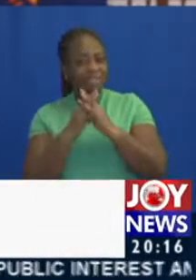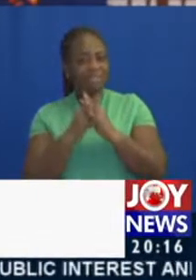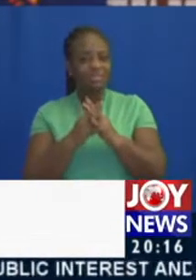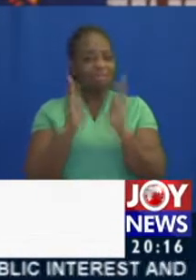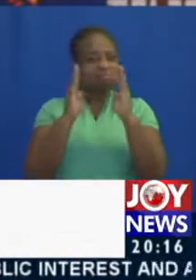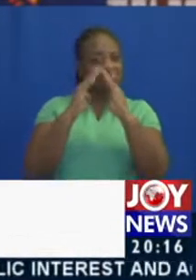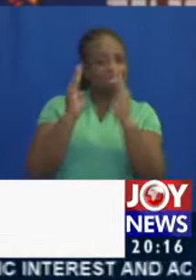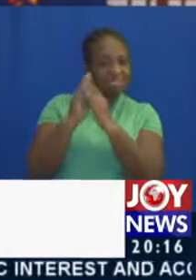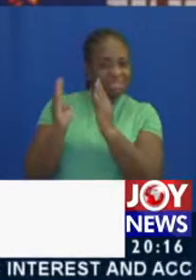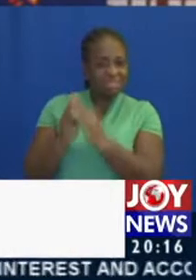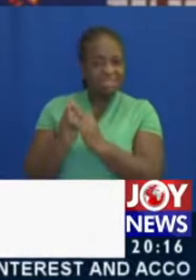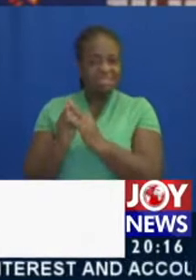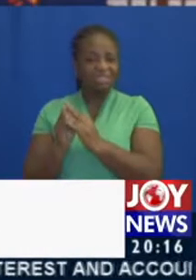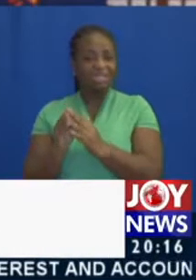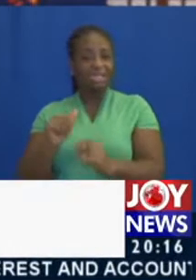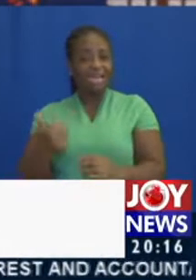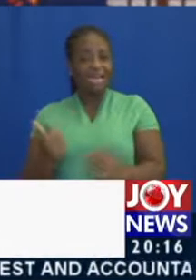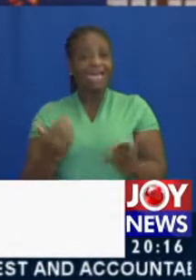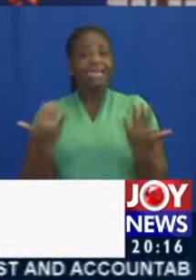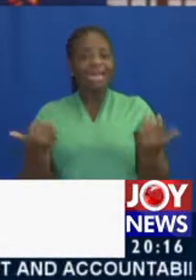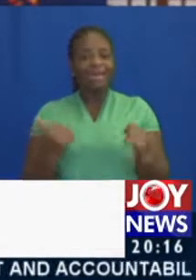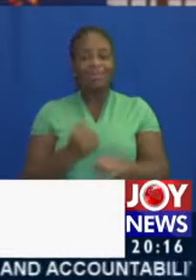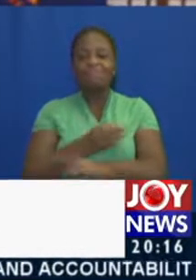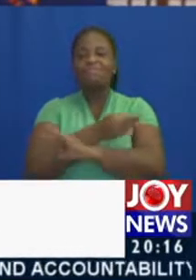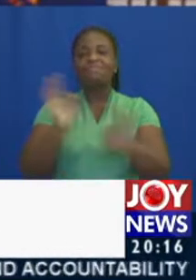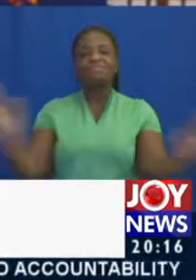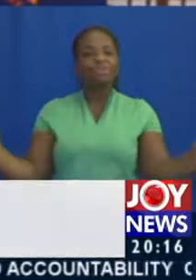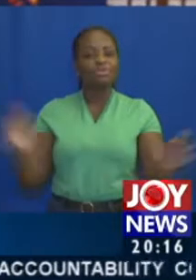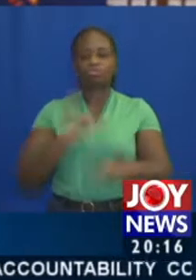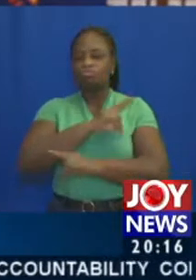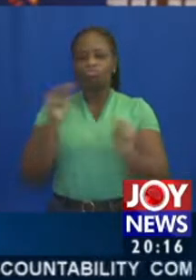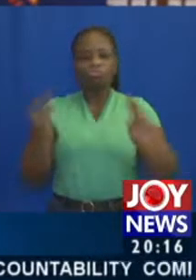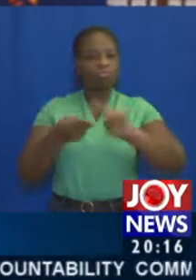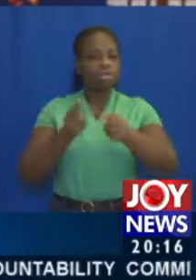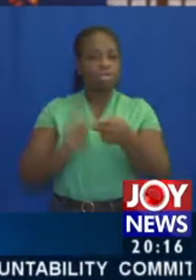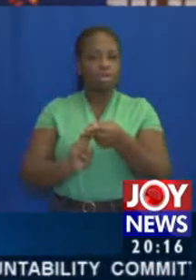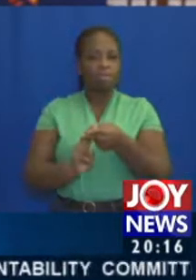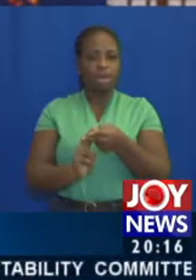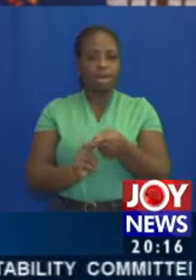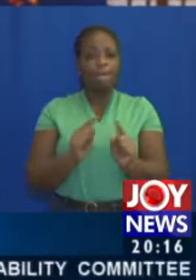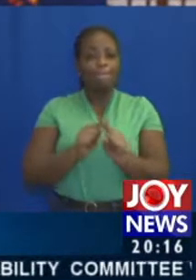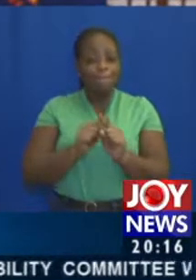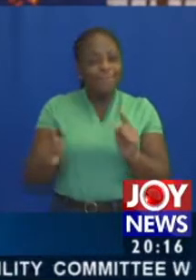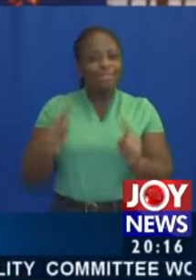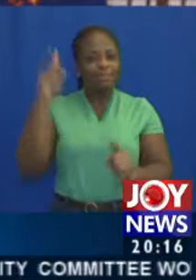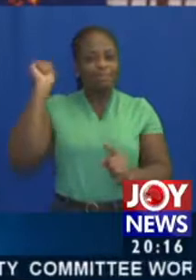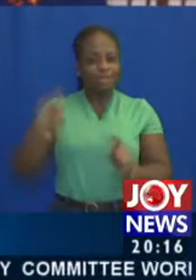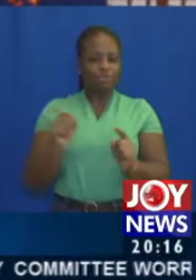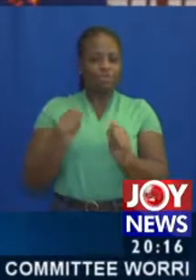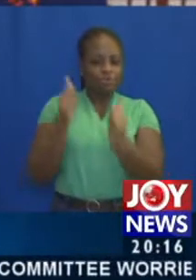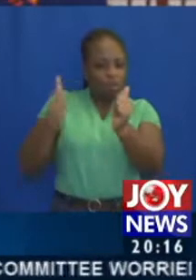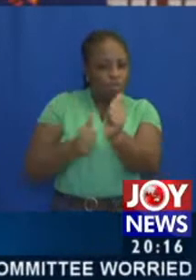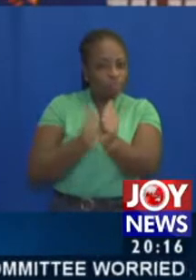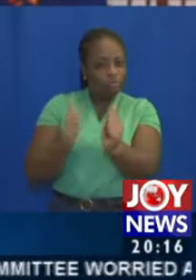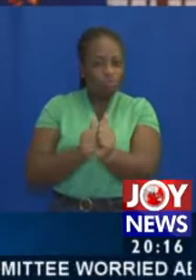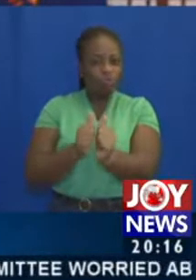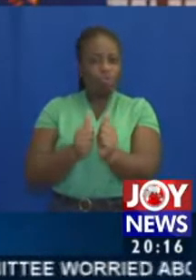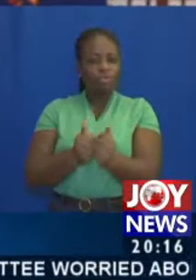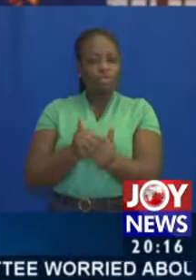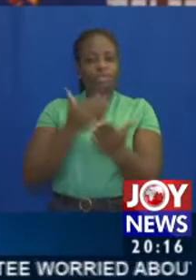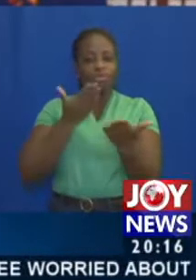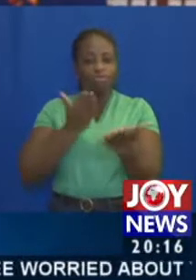events has now been lifted, subject to the maintenance of social distancing amongst